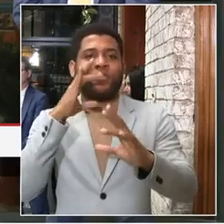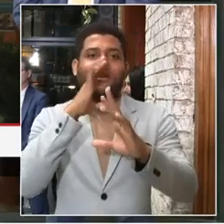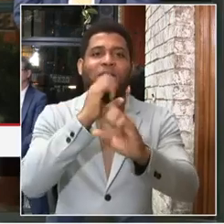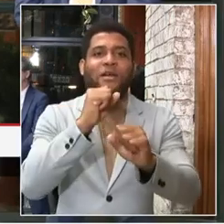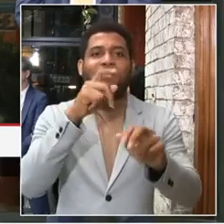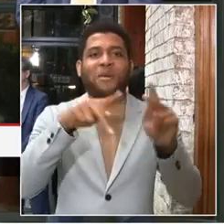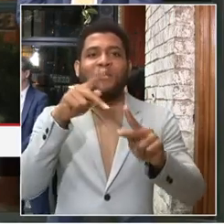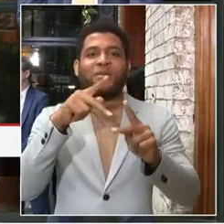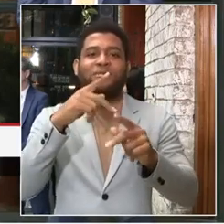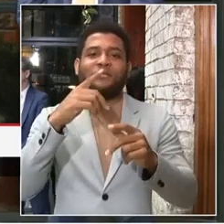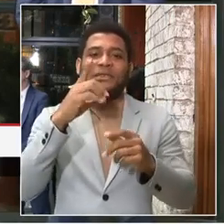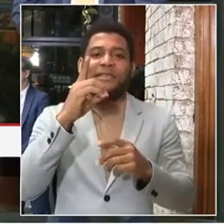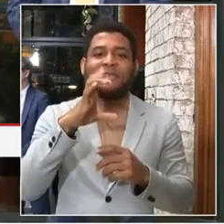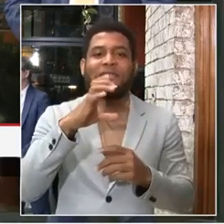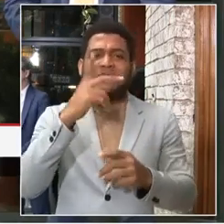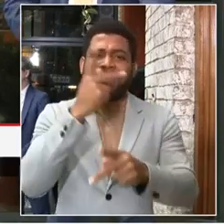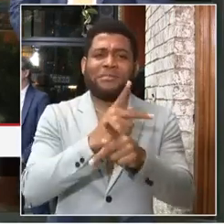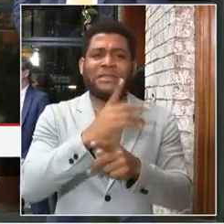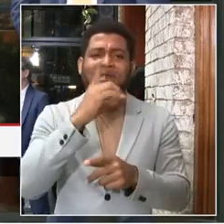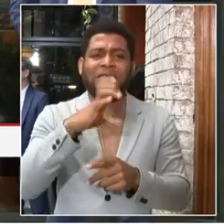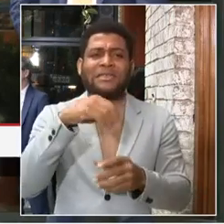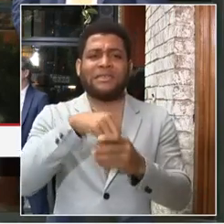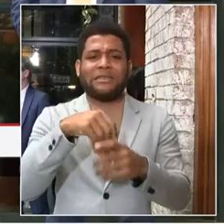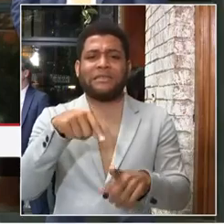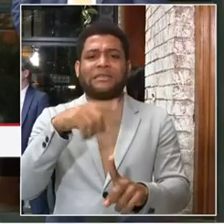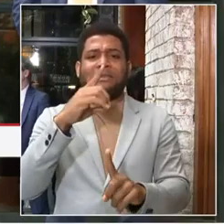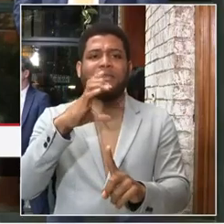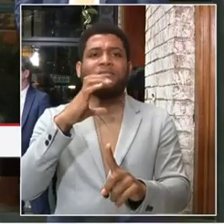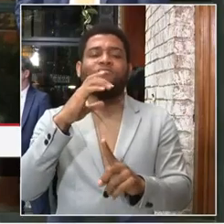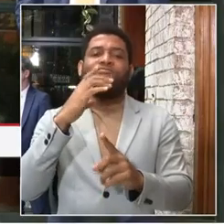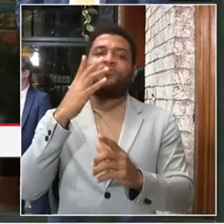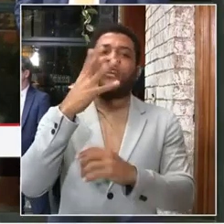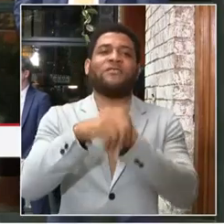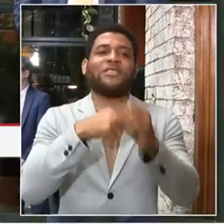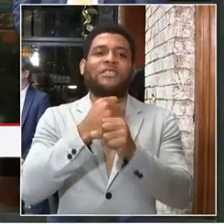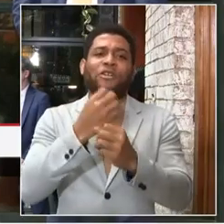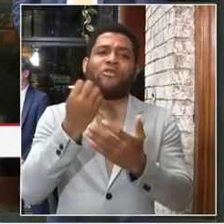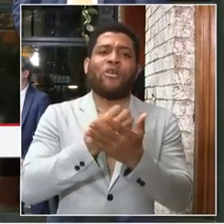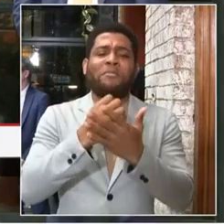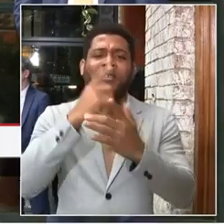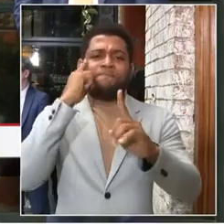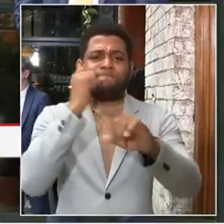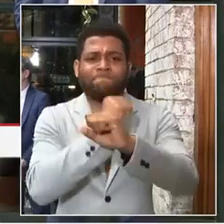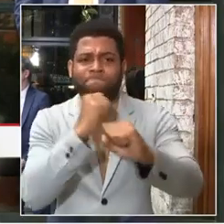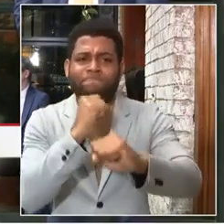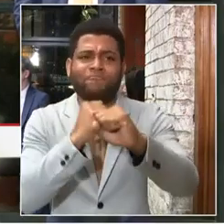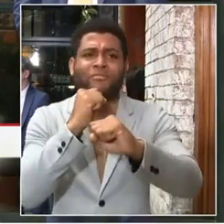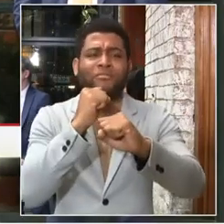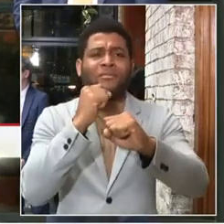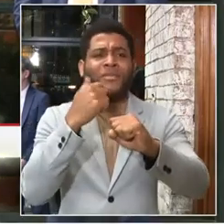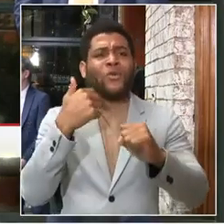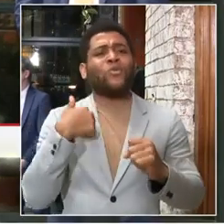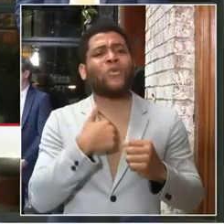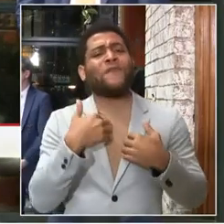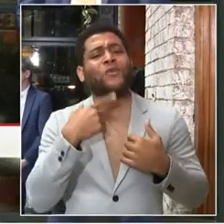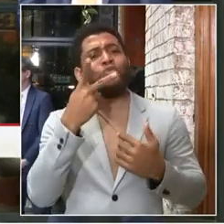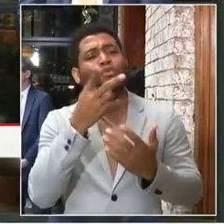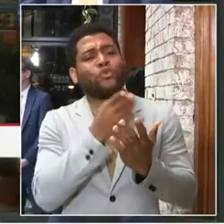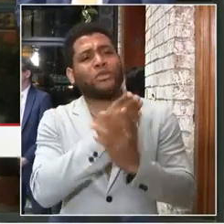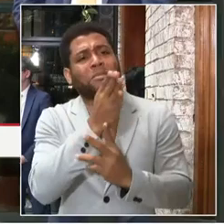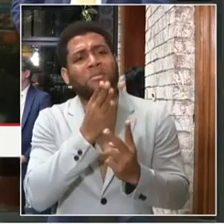the 5-year economic development strategy has two of its main pillars are focused on